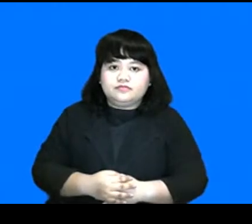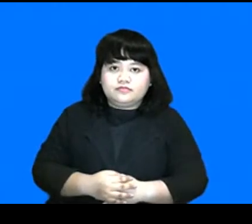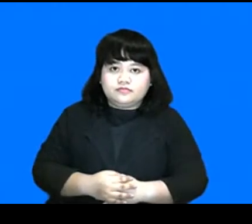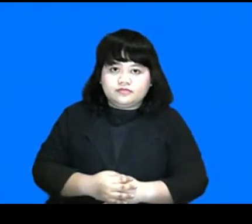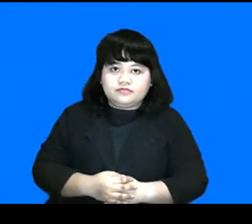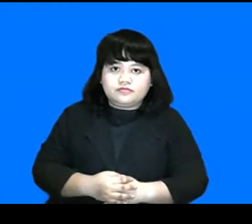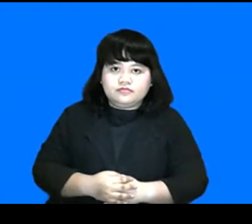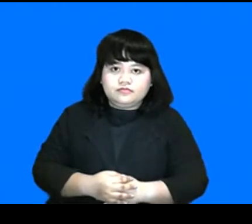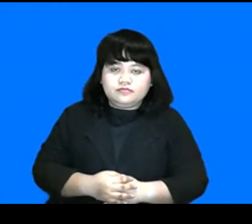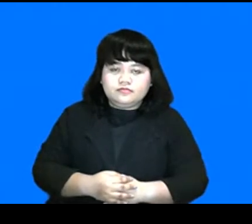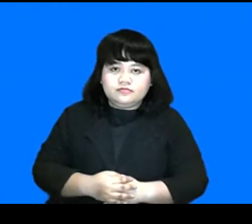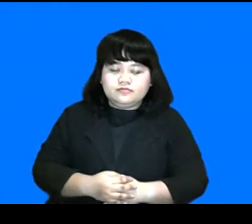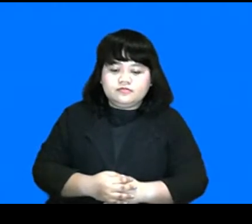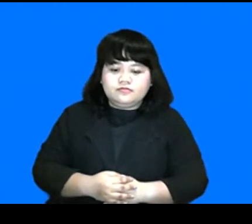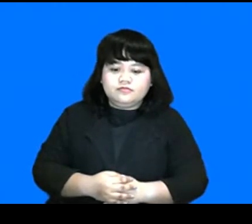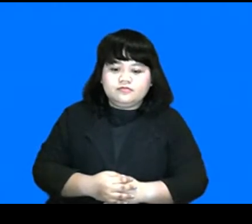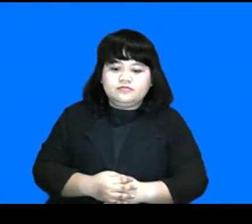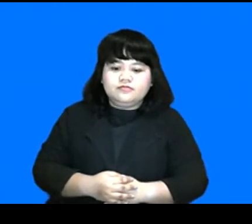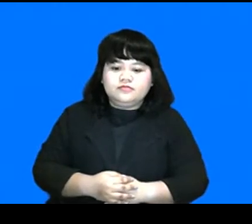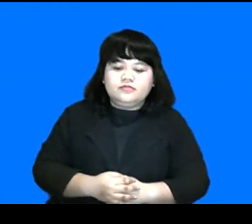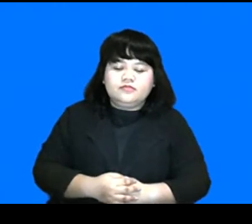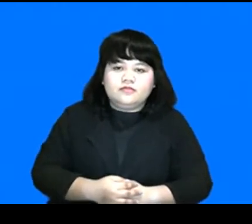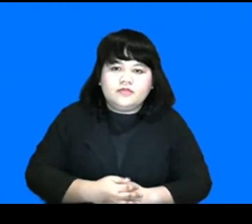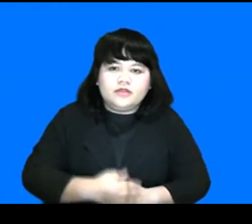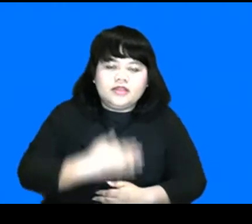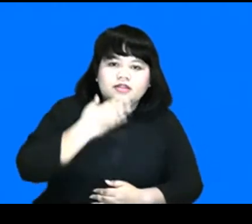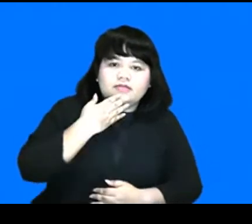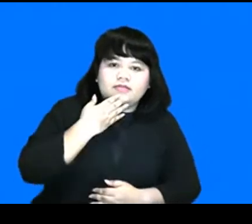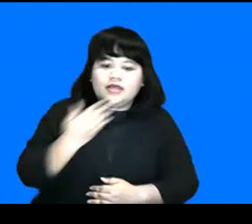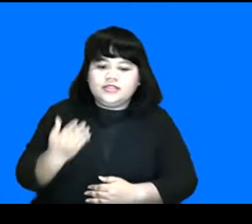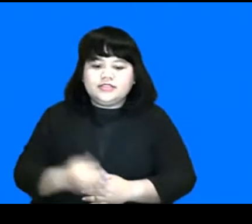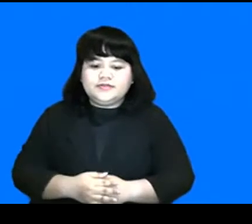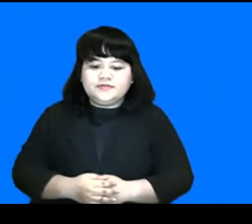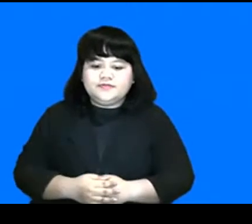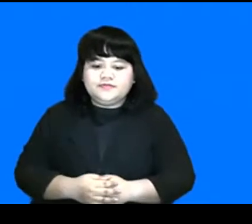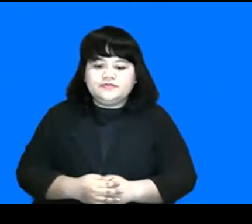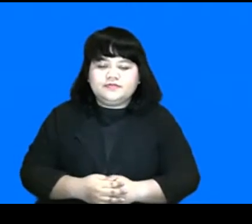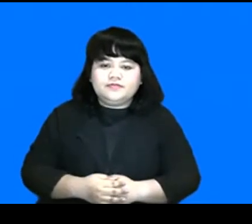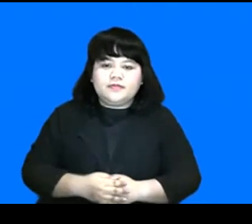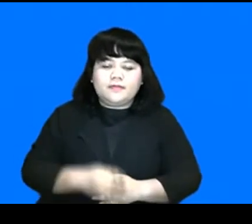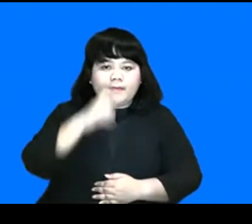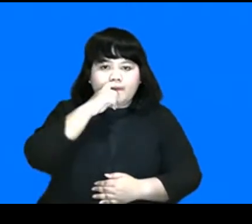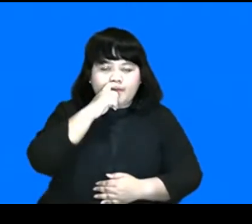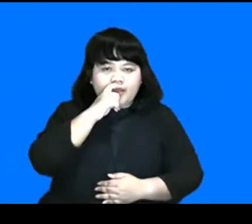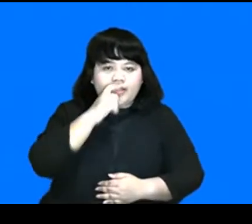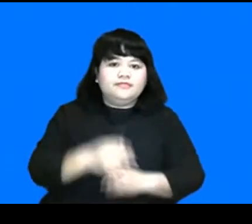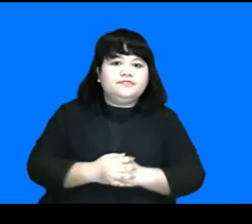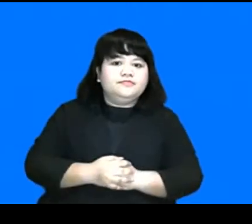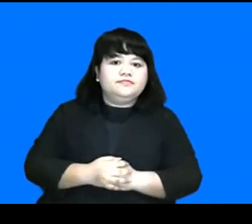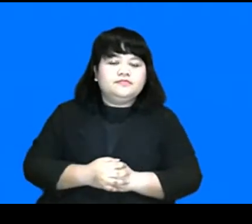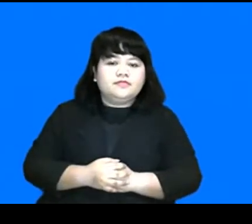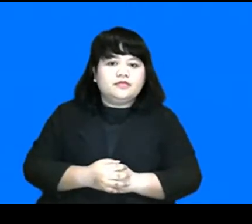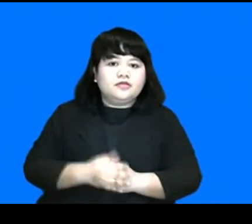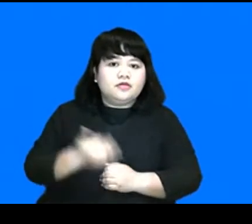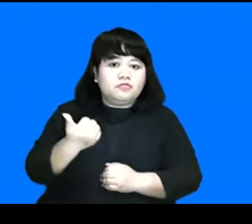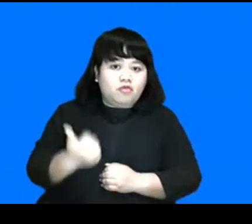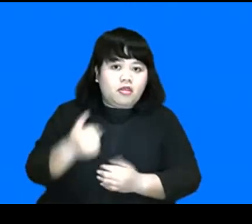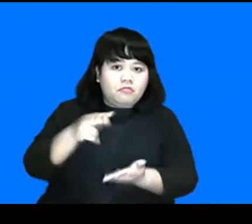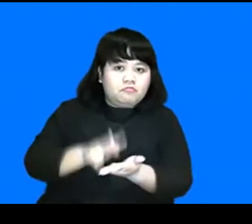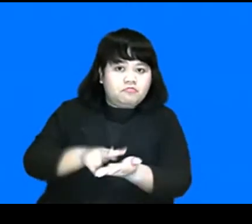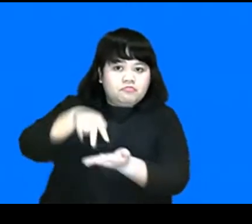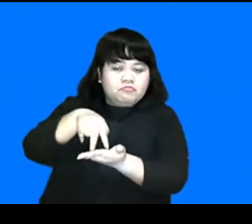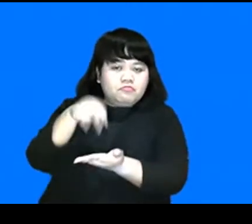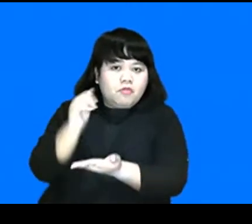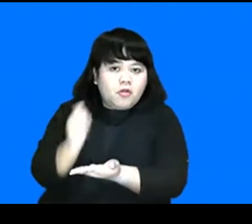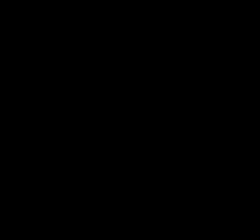Thank you very much, Mr. Jesse. May I stand? Okay. Thank you very much. Introducing, my name is Irvan Tengku Harja from the PRAKARSA.